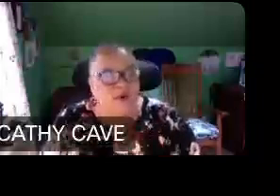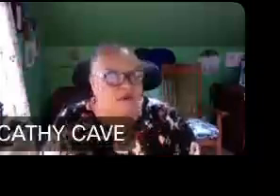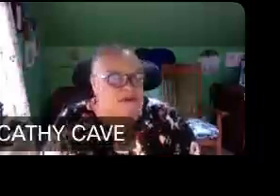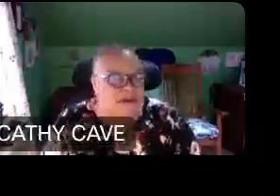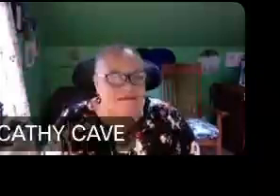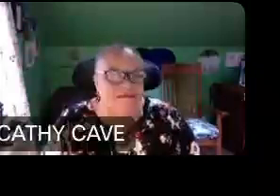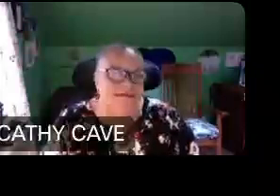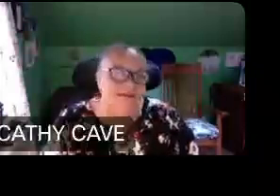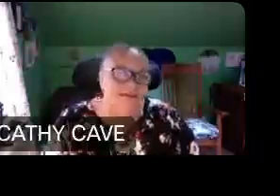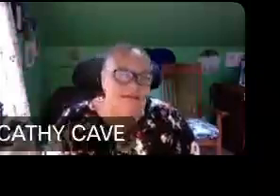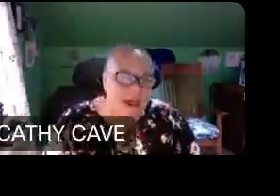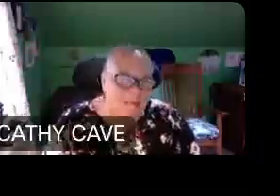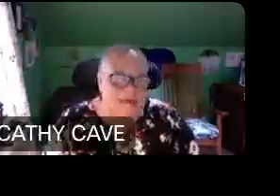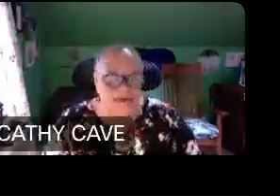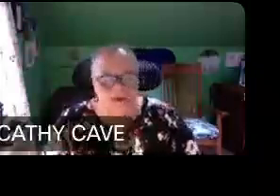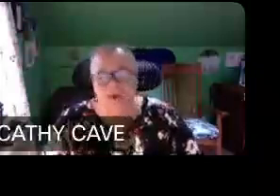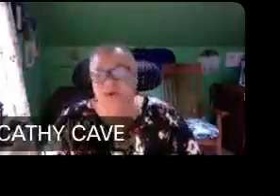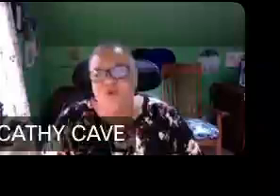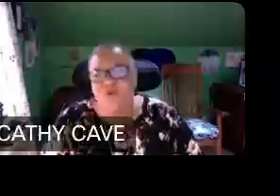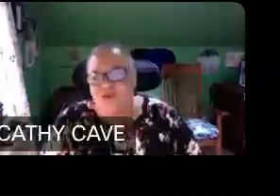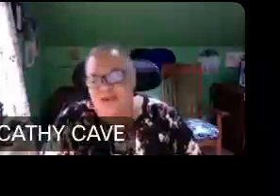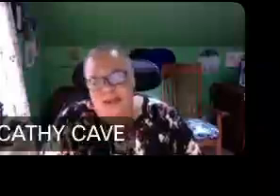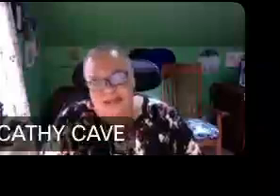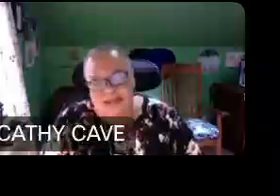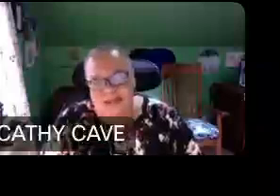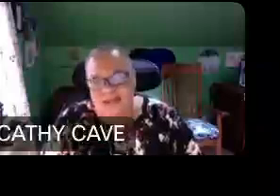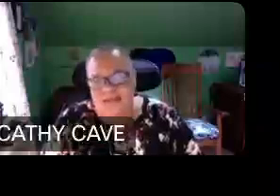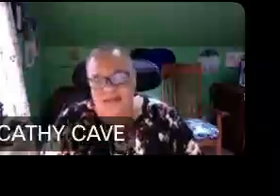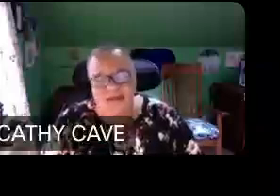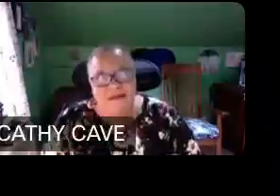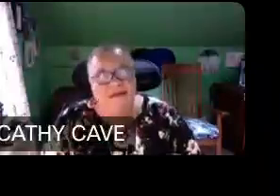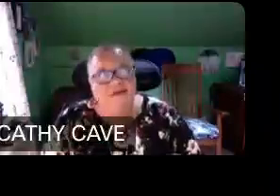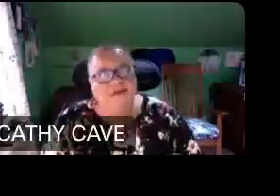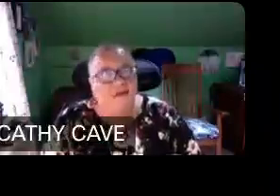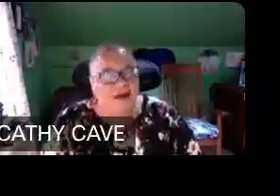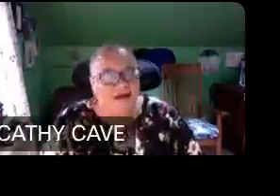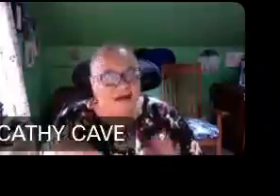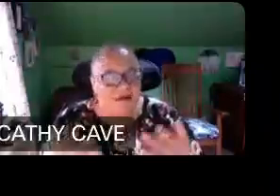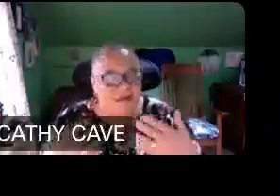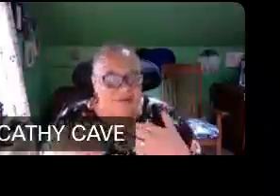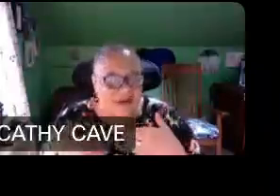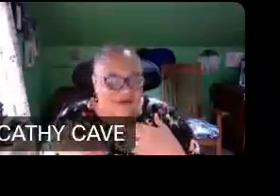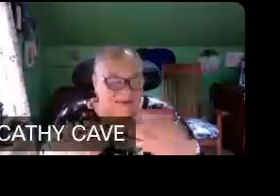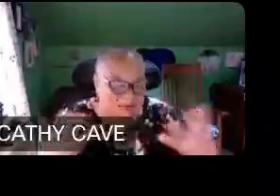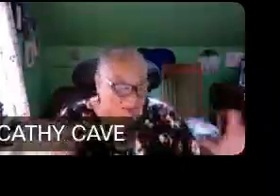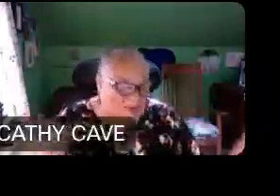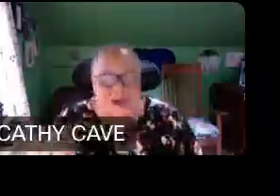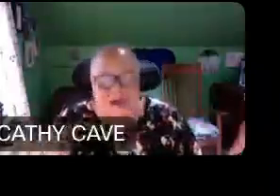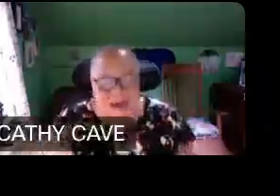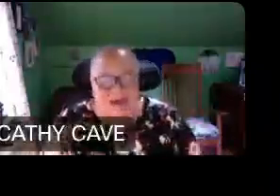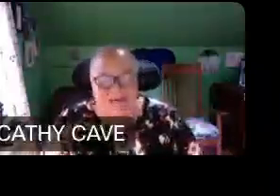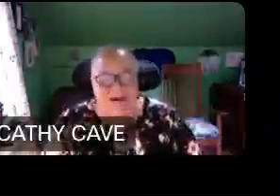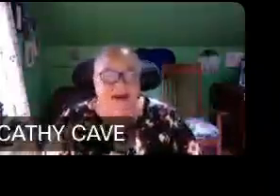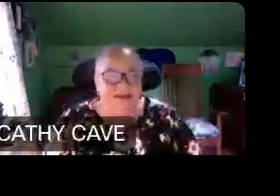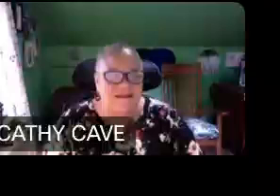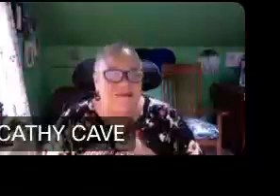some gory details about the things that have happened, or that they do what, in my mind and how we talk